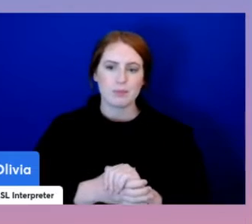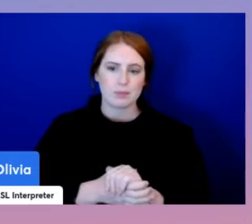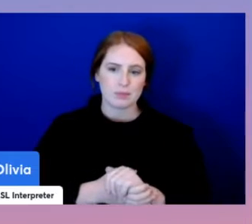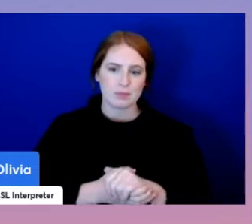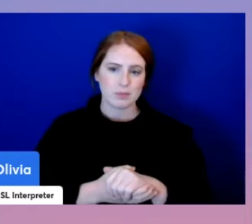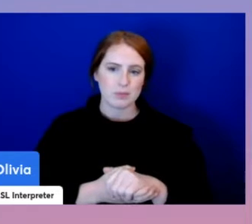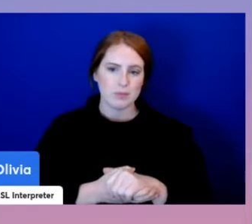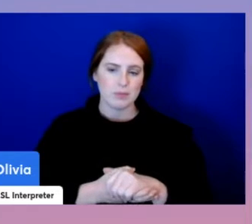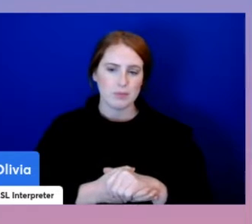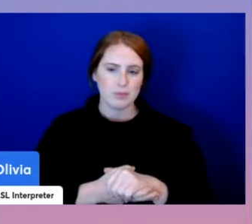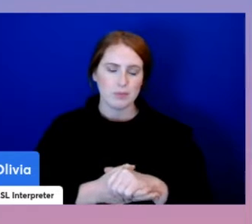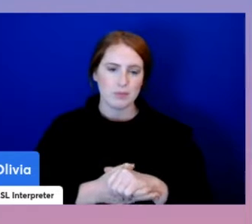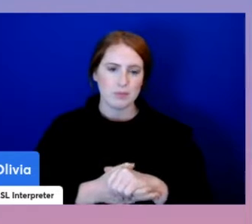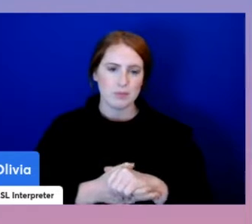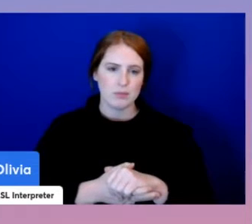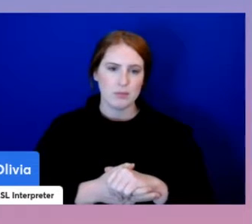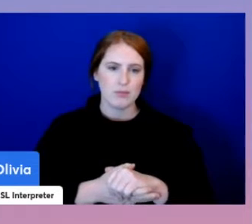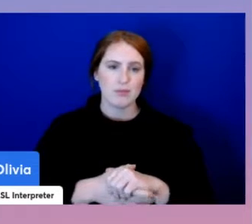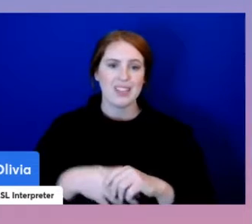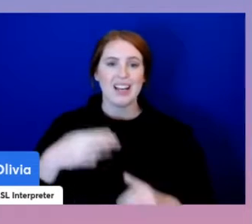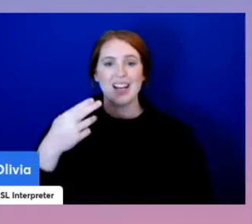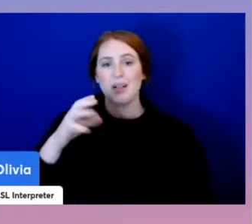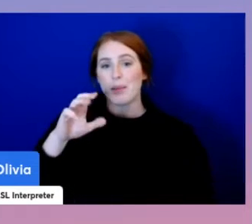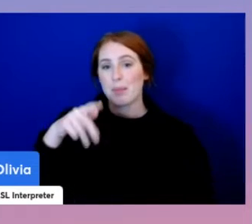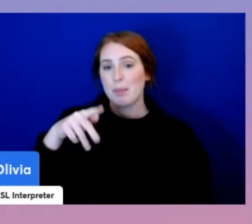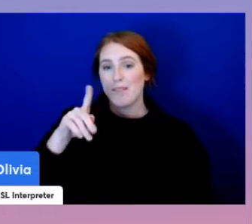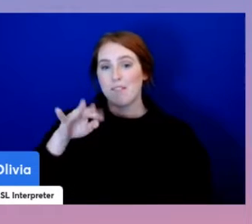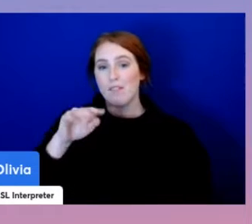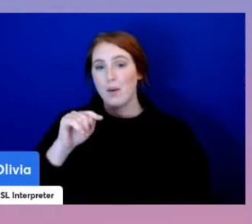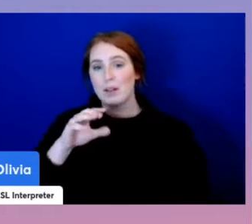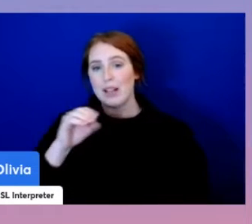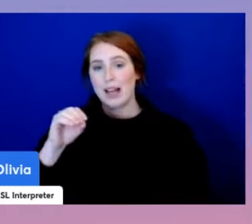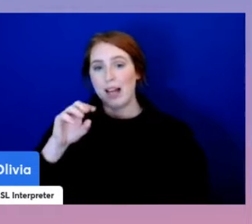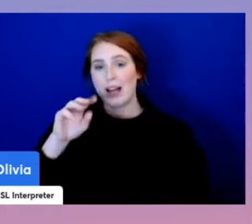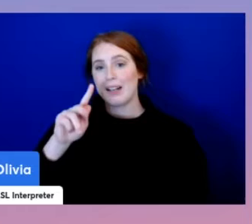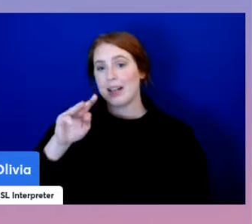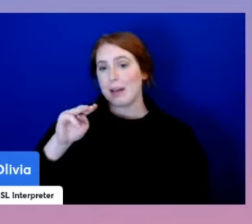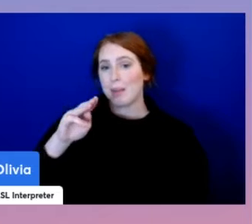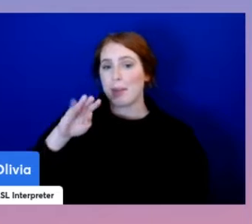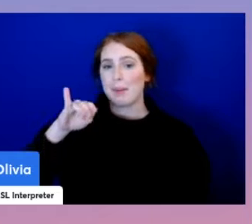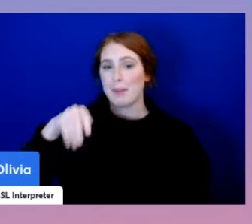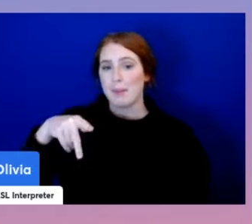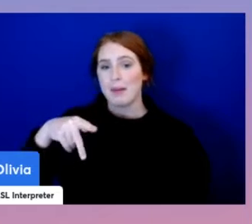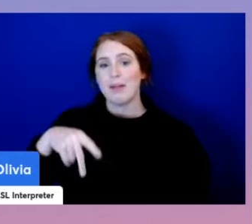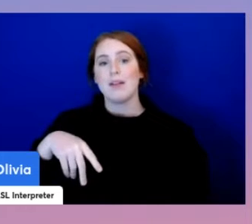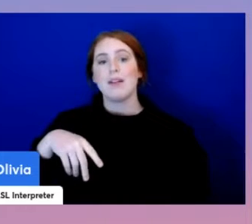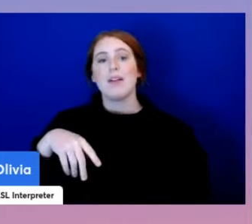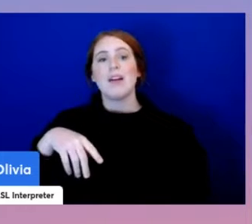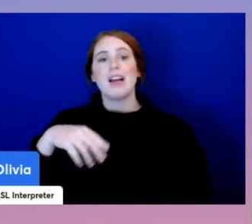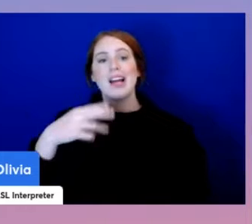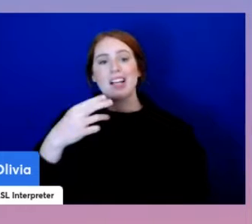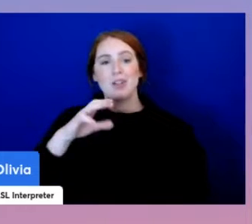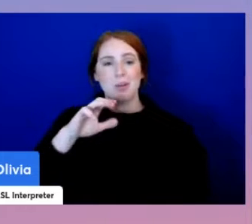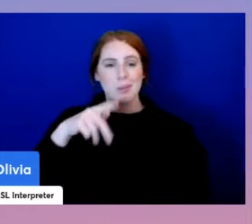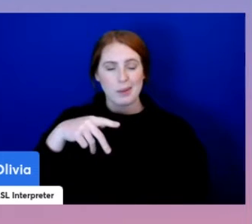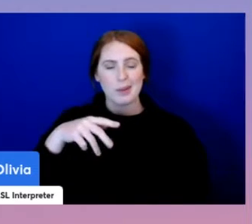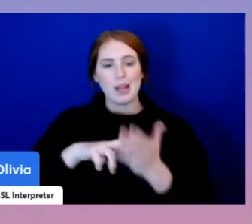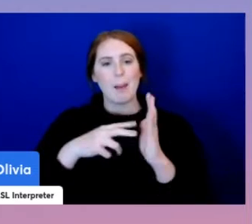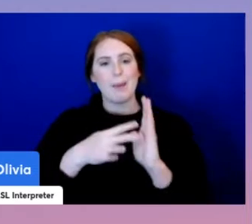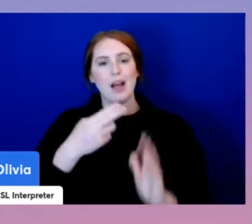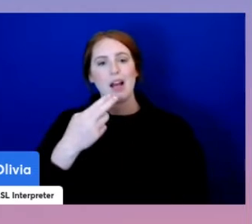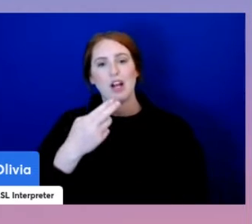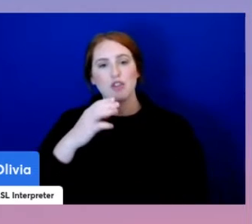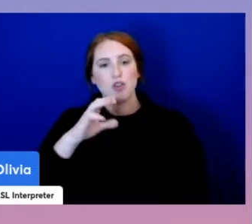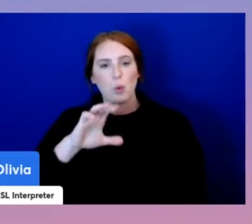HCP Vault and KMIP. HCP stands for HashiCorp Cloud Platform, which